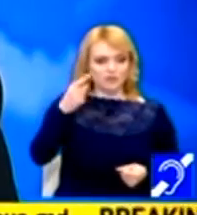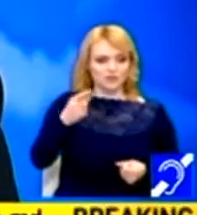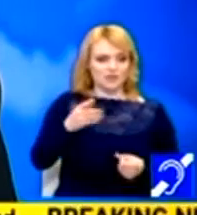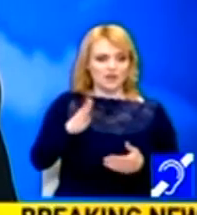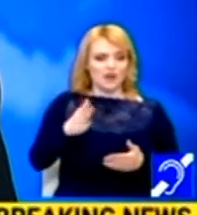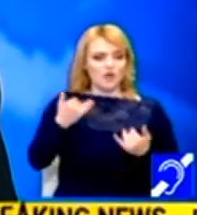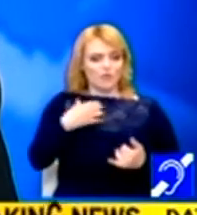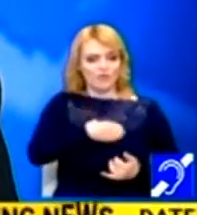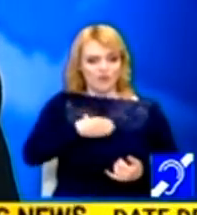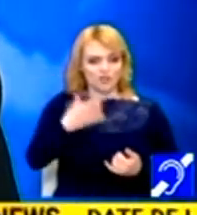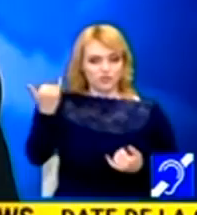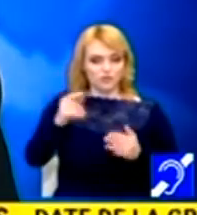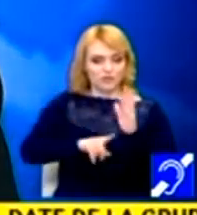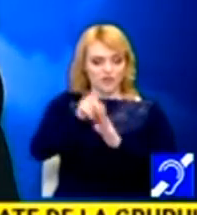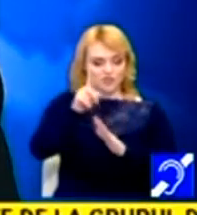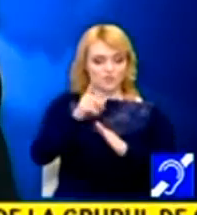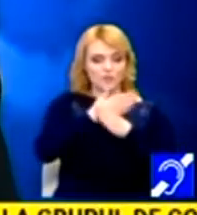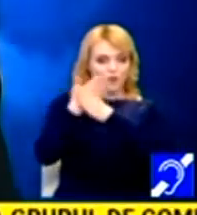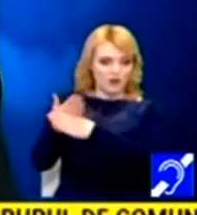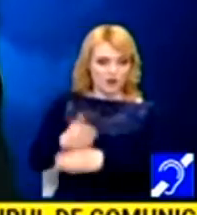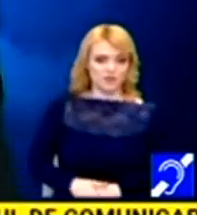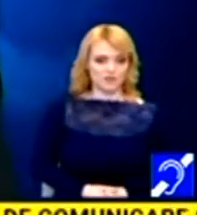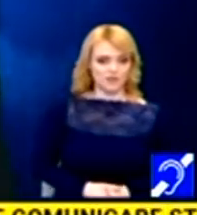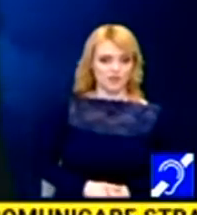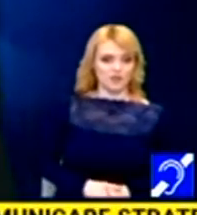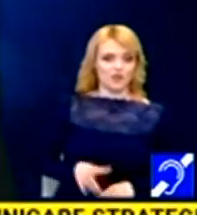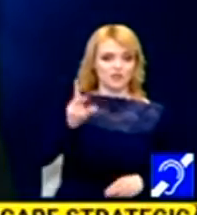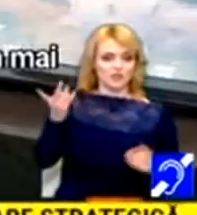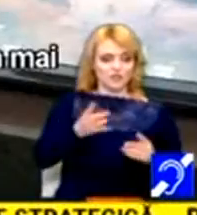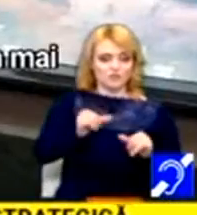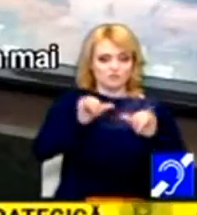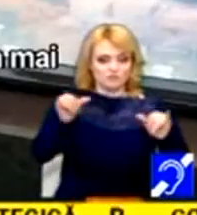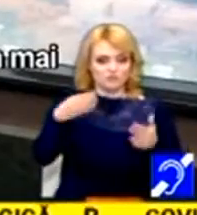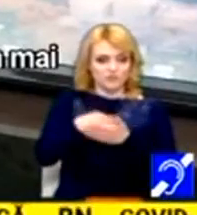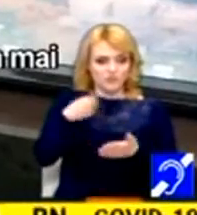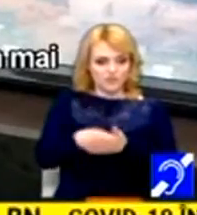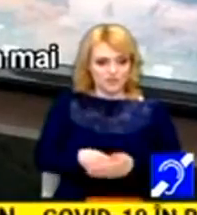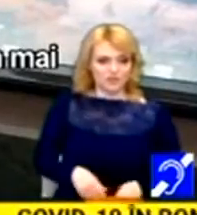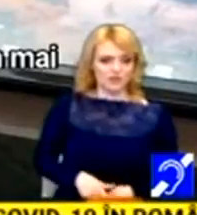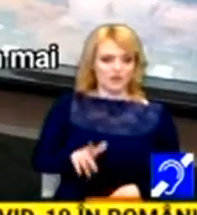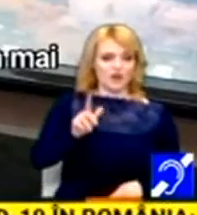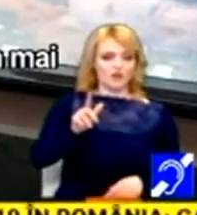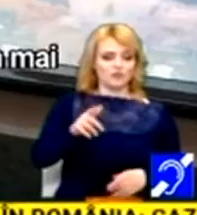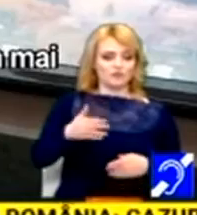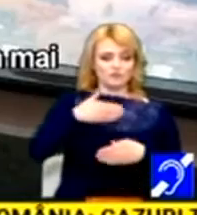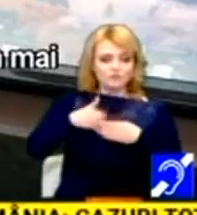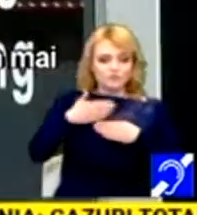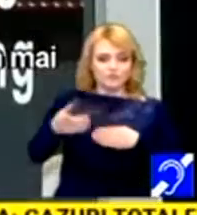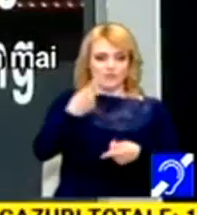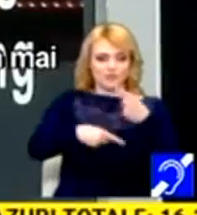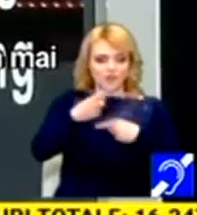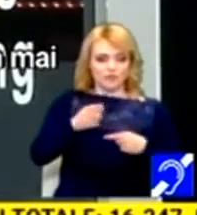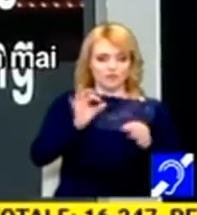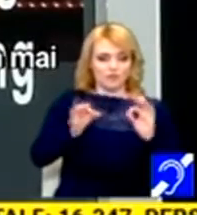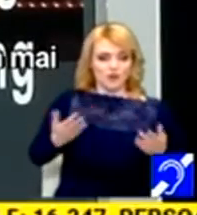to COVID-19. They must be expanded and fully funded. As we recover from the pandemic, we must shift